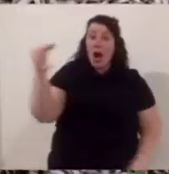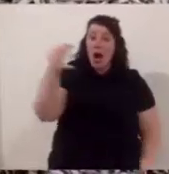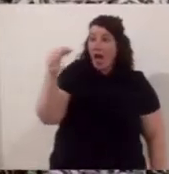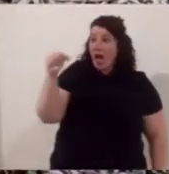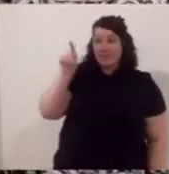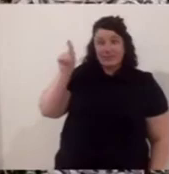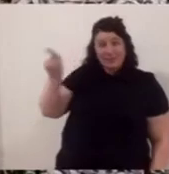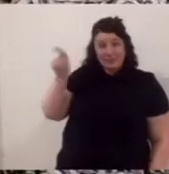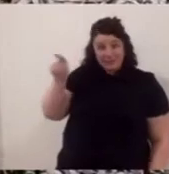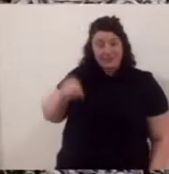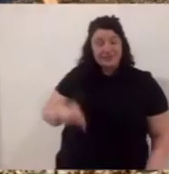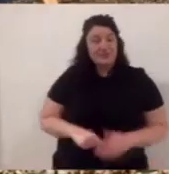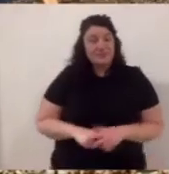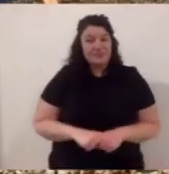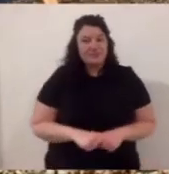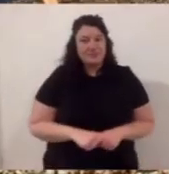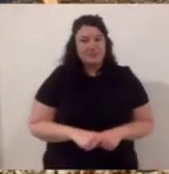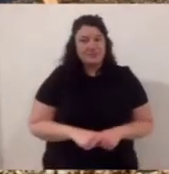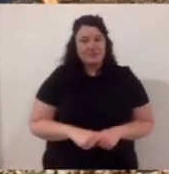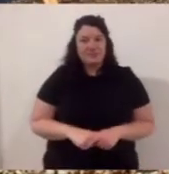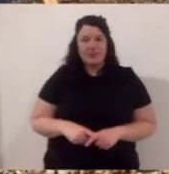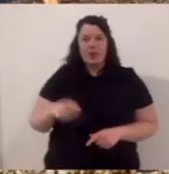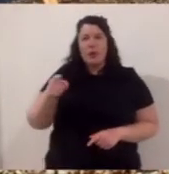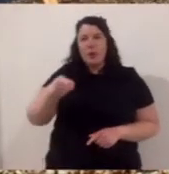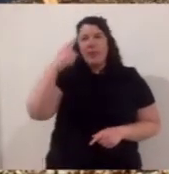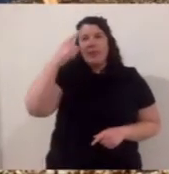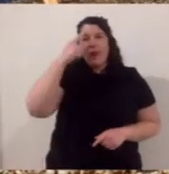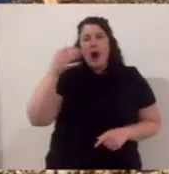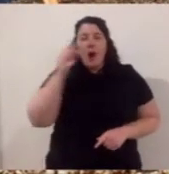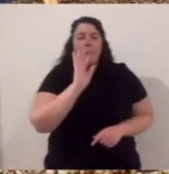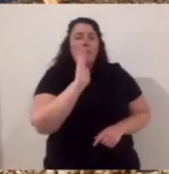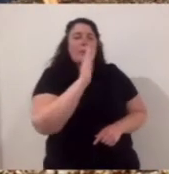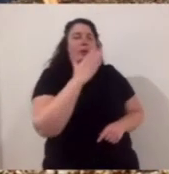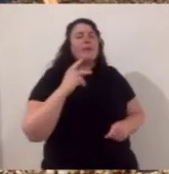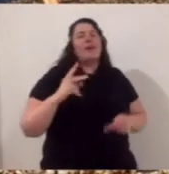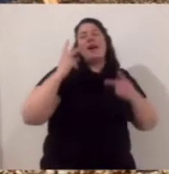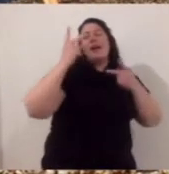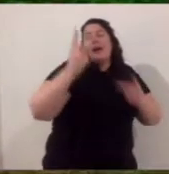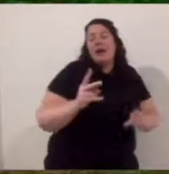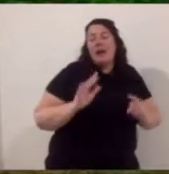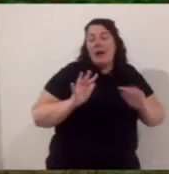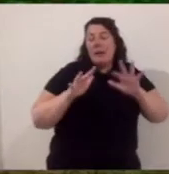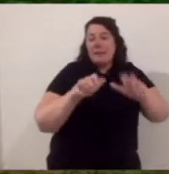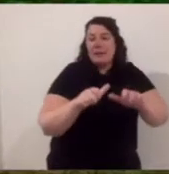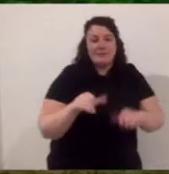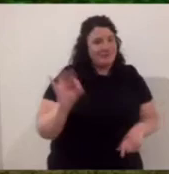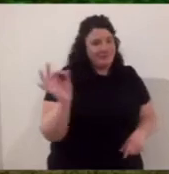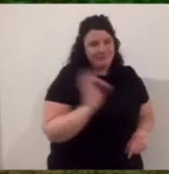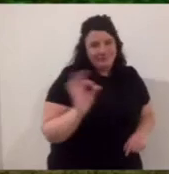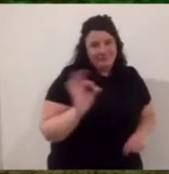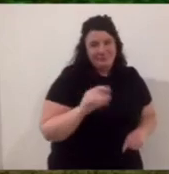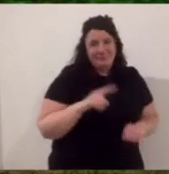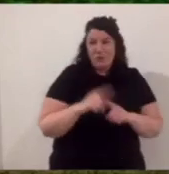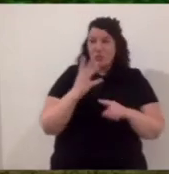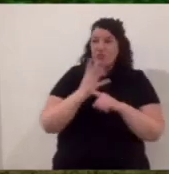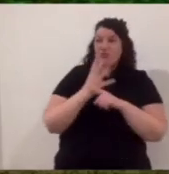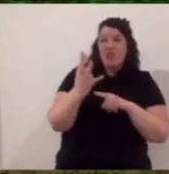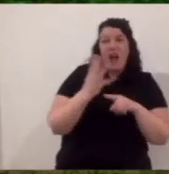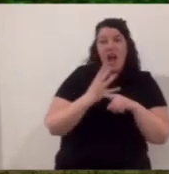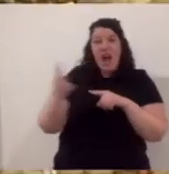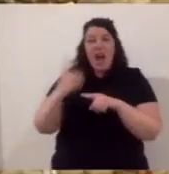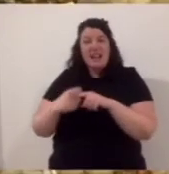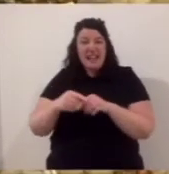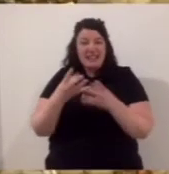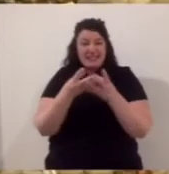them is the Komodo Islands, where their name comes from. And these islands aren't like you might think. They're not a tropical paradise. They're mostly grassland